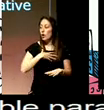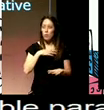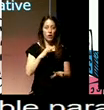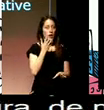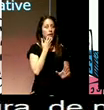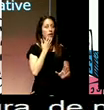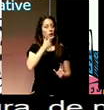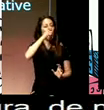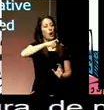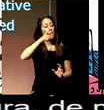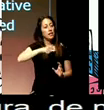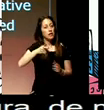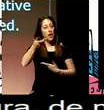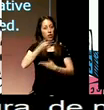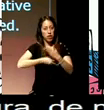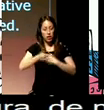And Venice, to finish with.